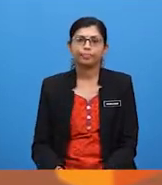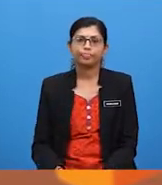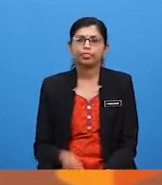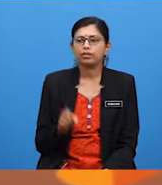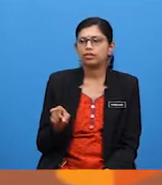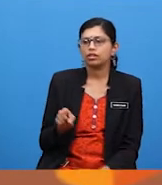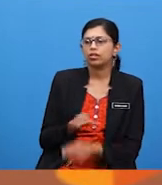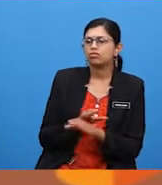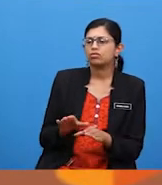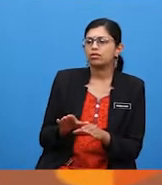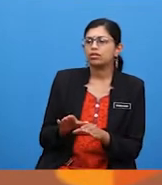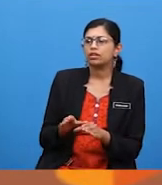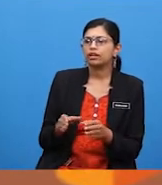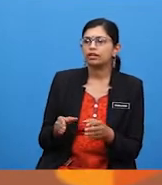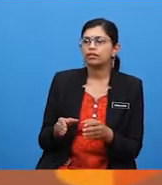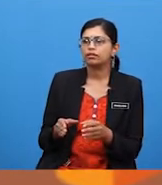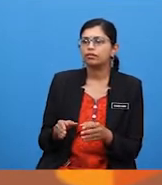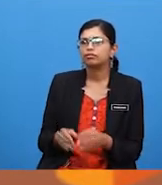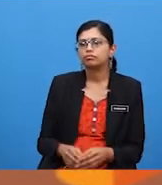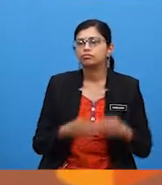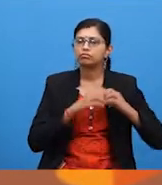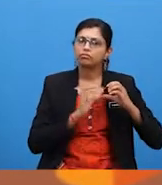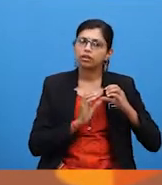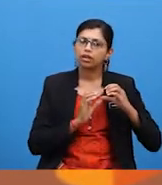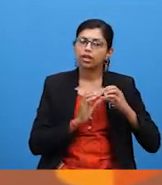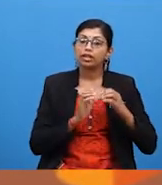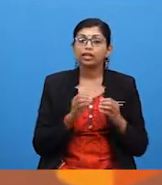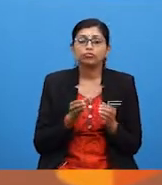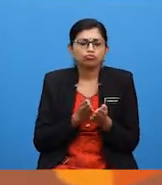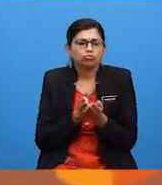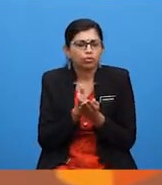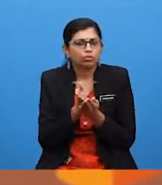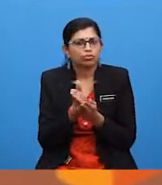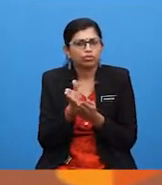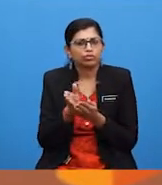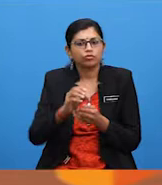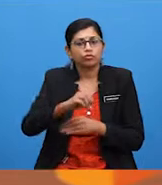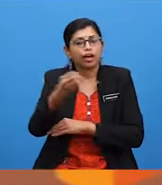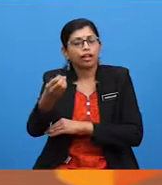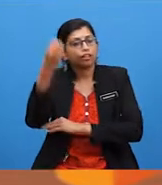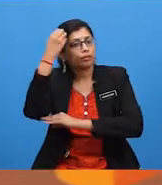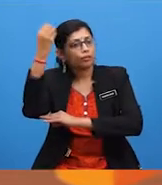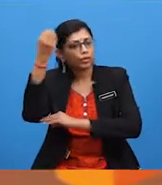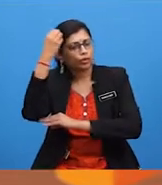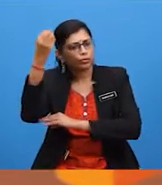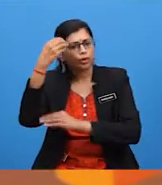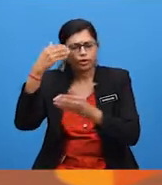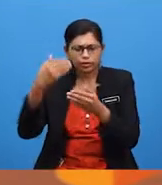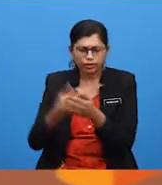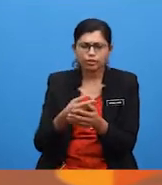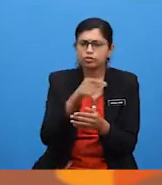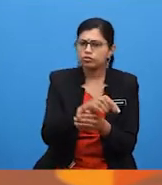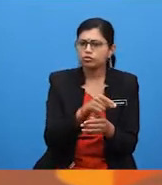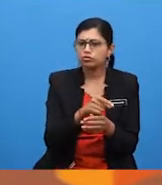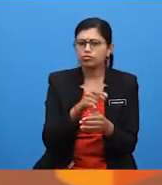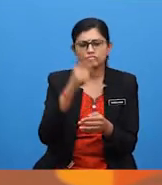Arman was not discouraged and kept on giving other sports options to help Yuli until she